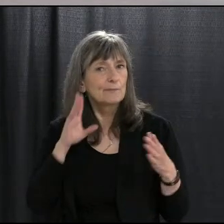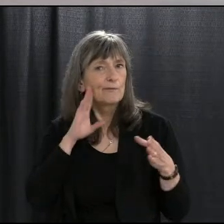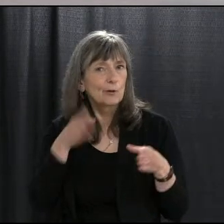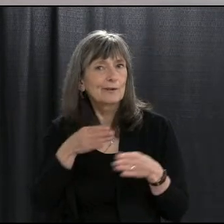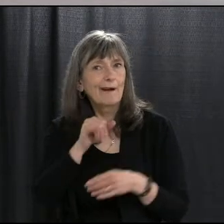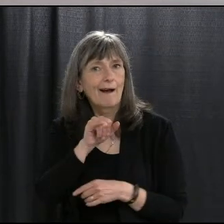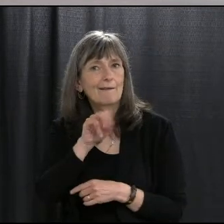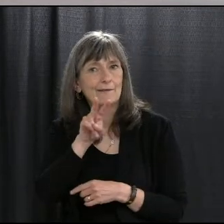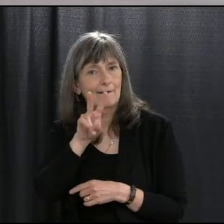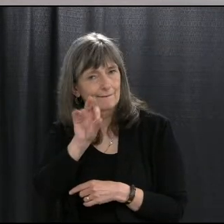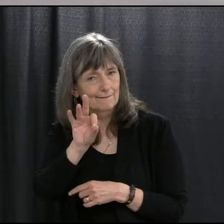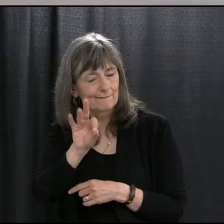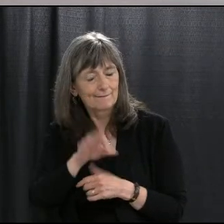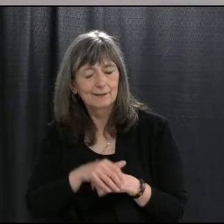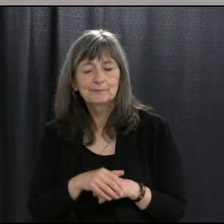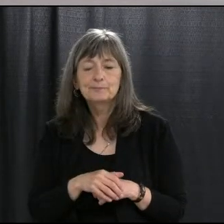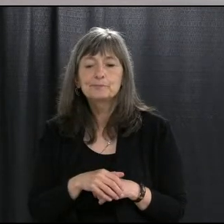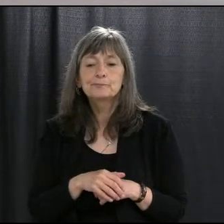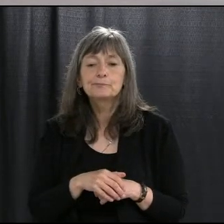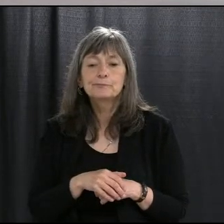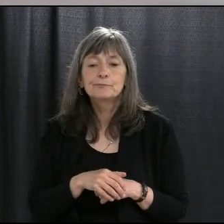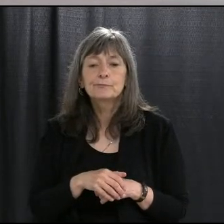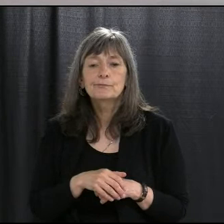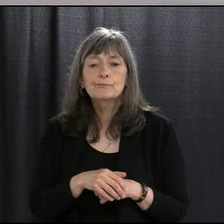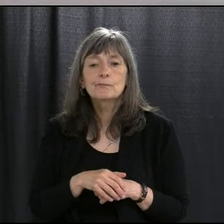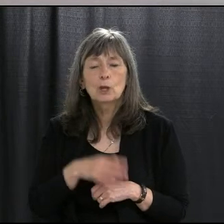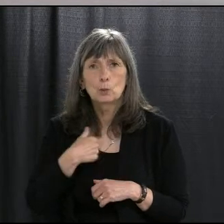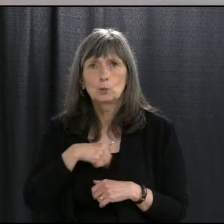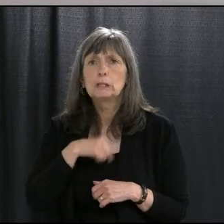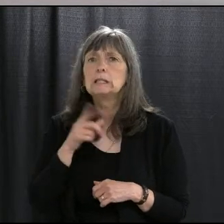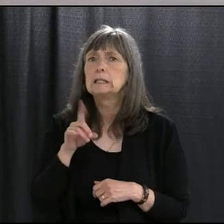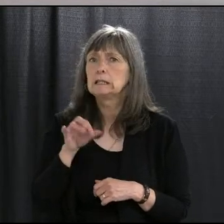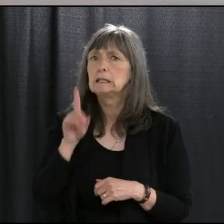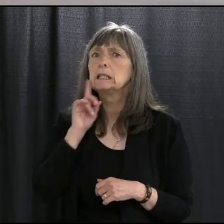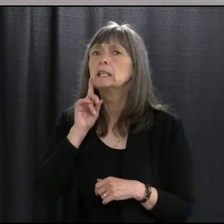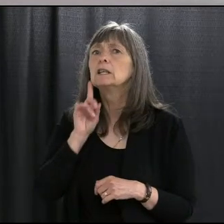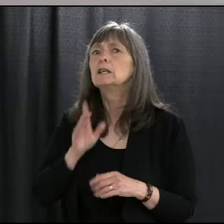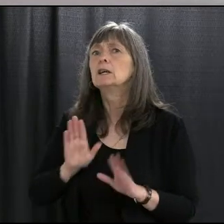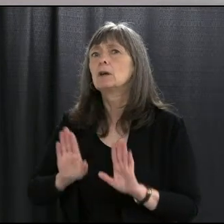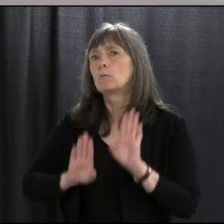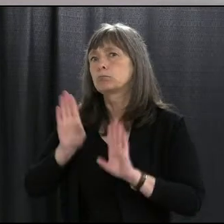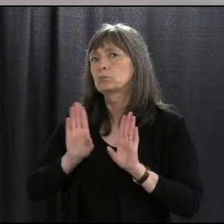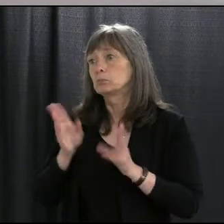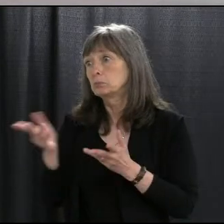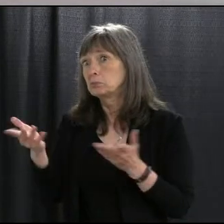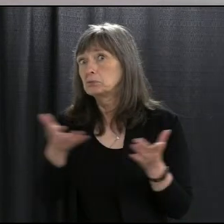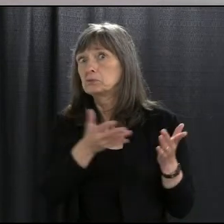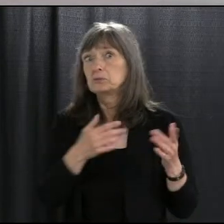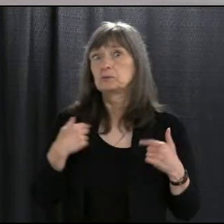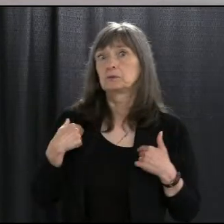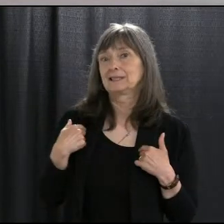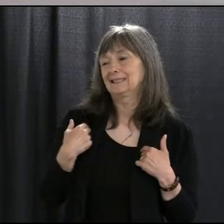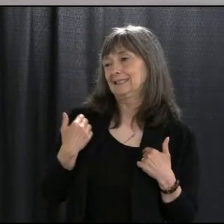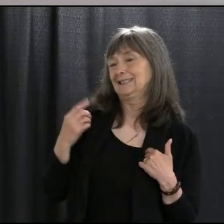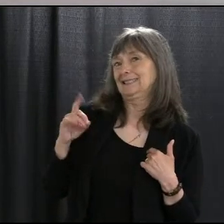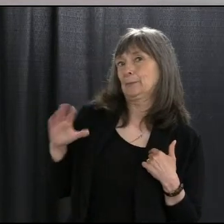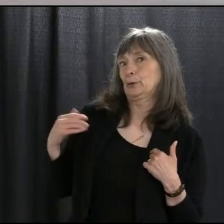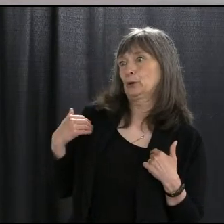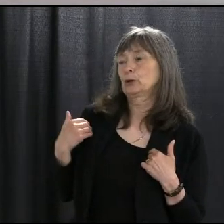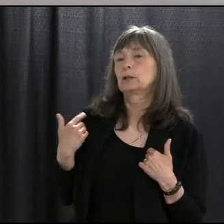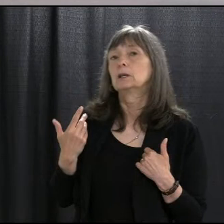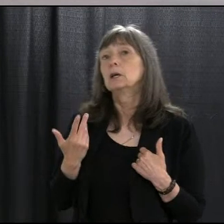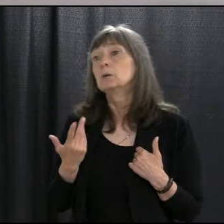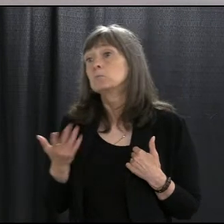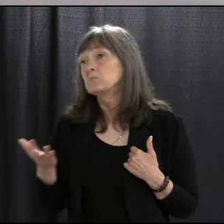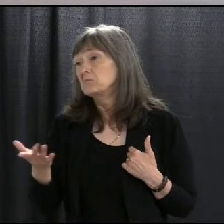on. We did put an RFP out in December. There was only 1 proponent came back. When it was